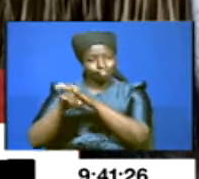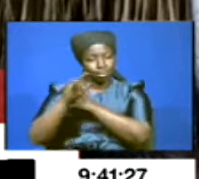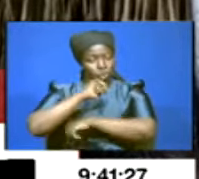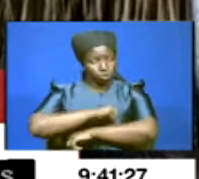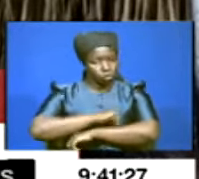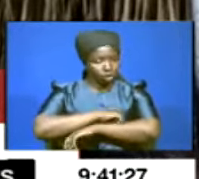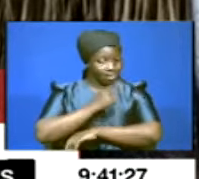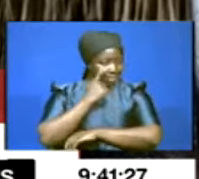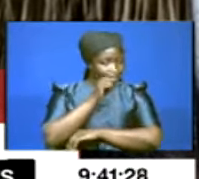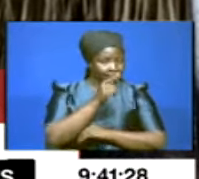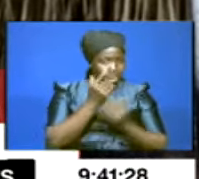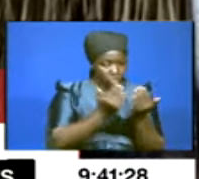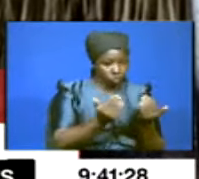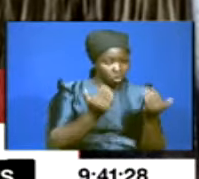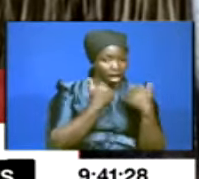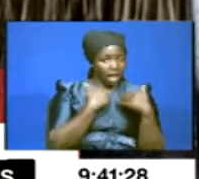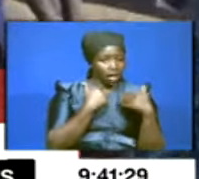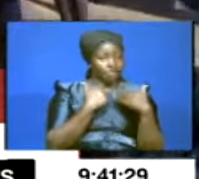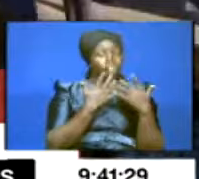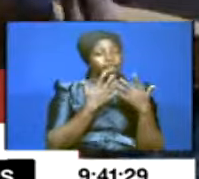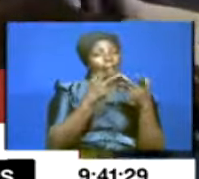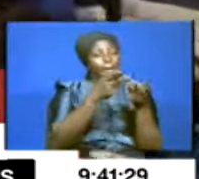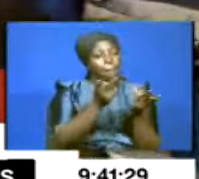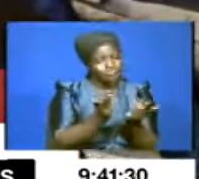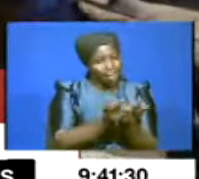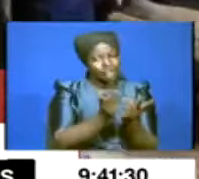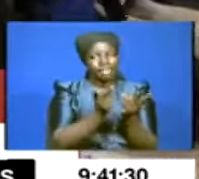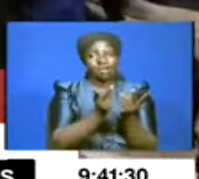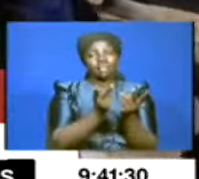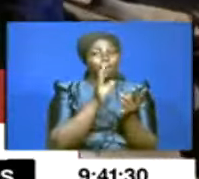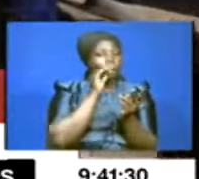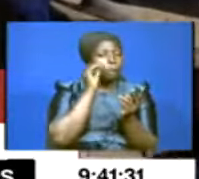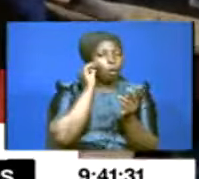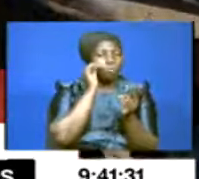have a place for them to be taken care of.